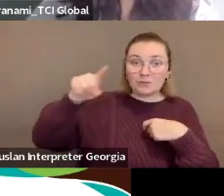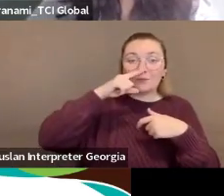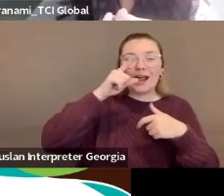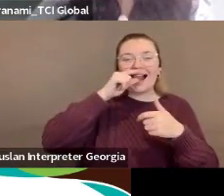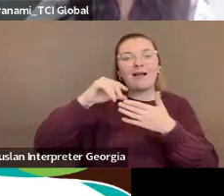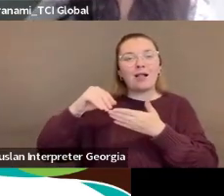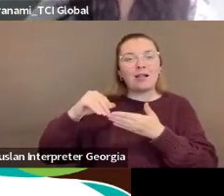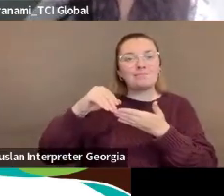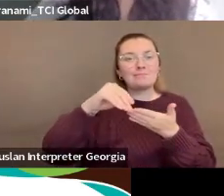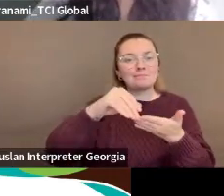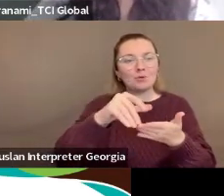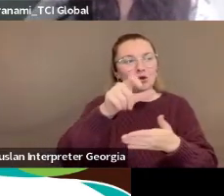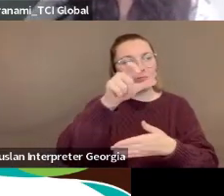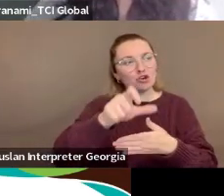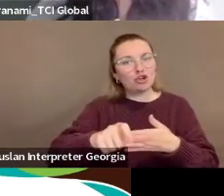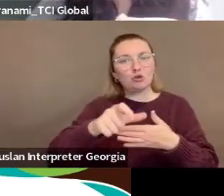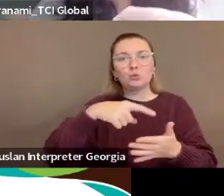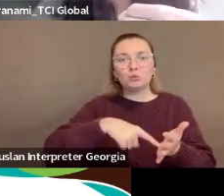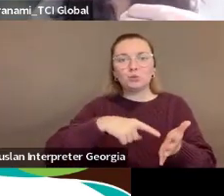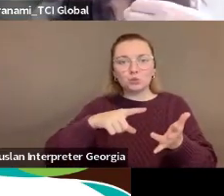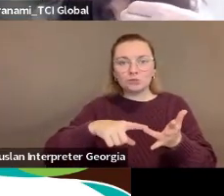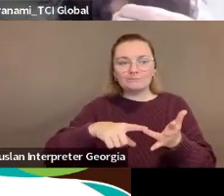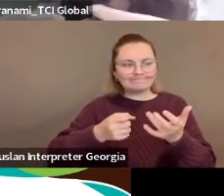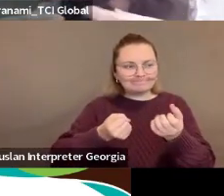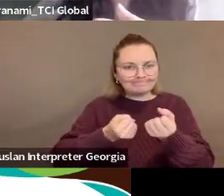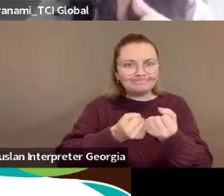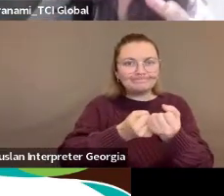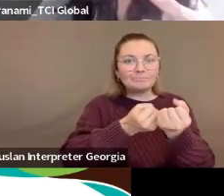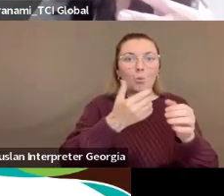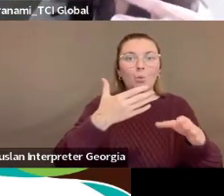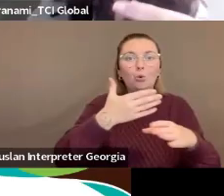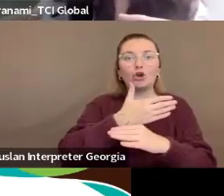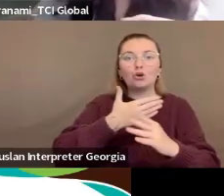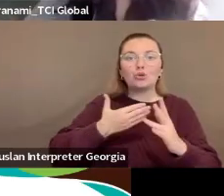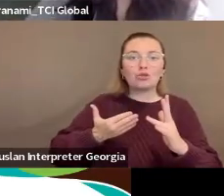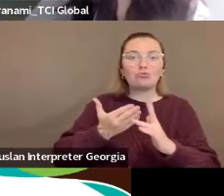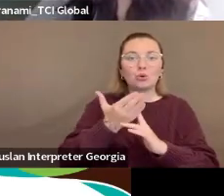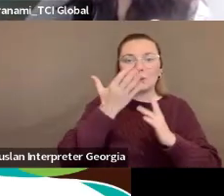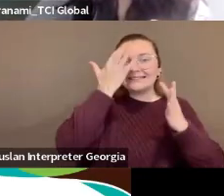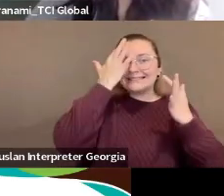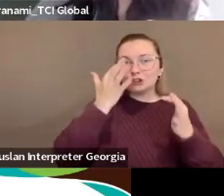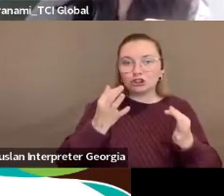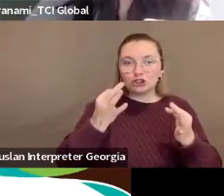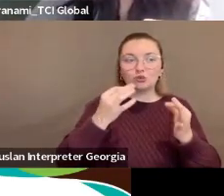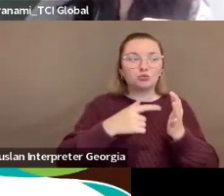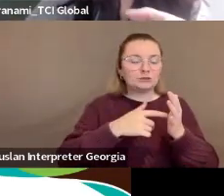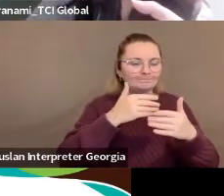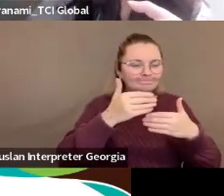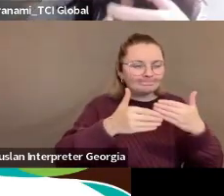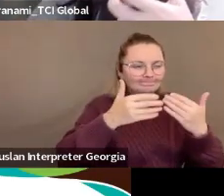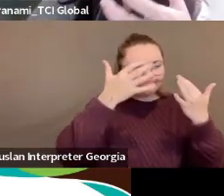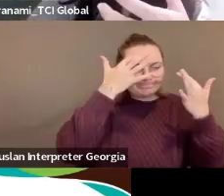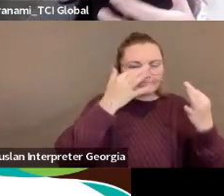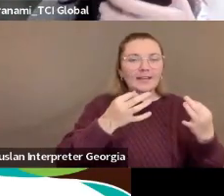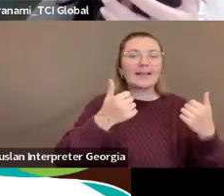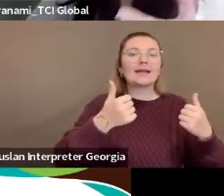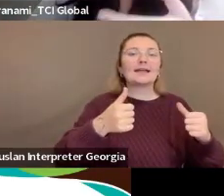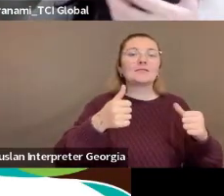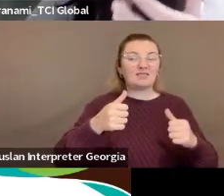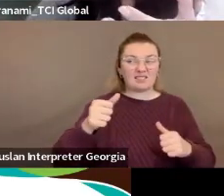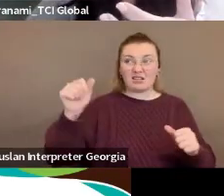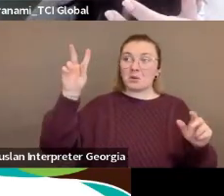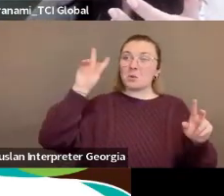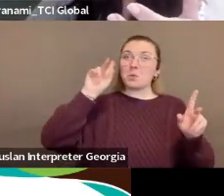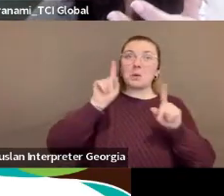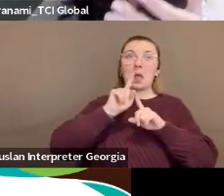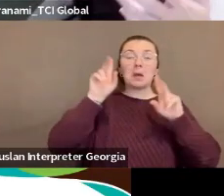person, who can assist this person in working through decisions that need to be made. And it still feels very difficult